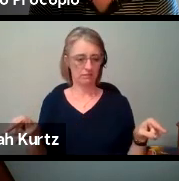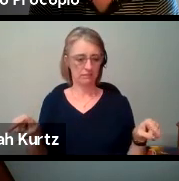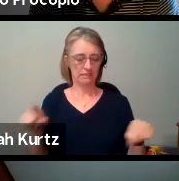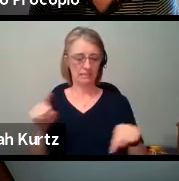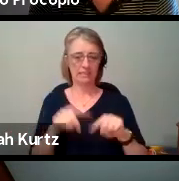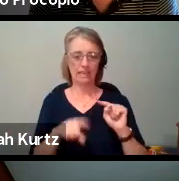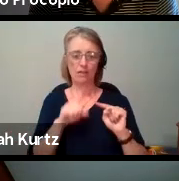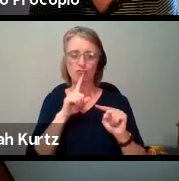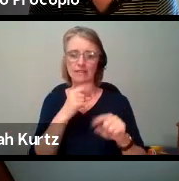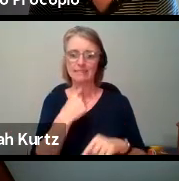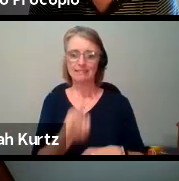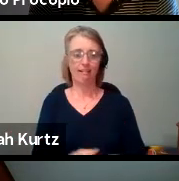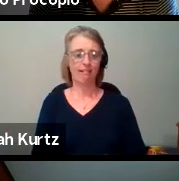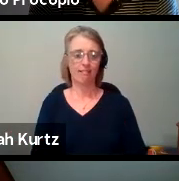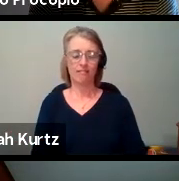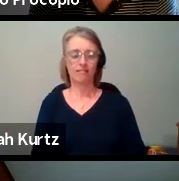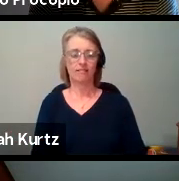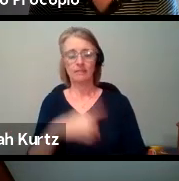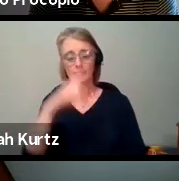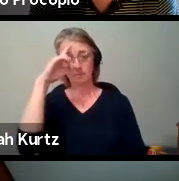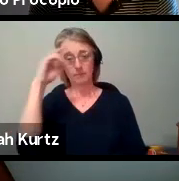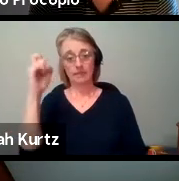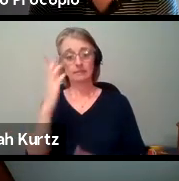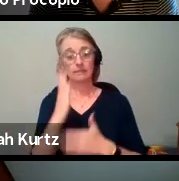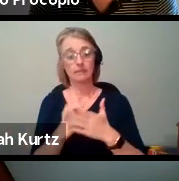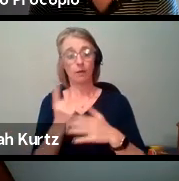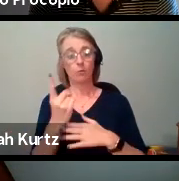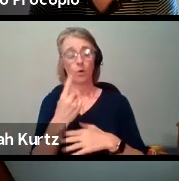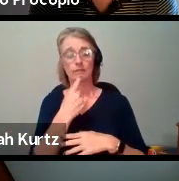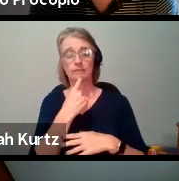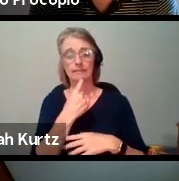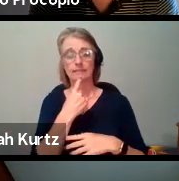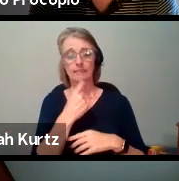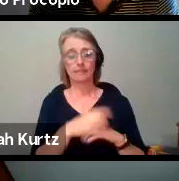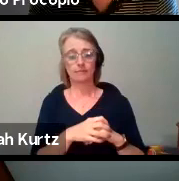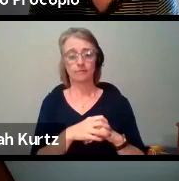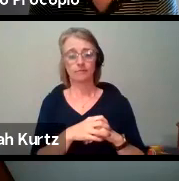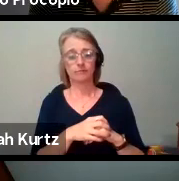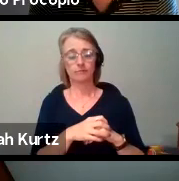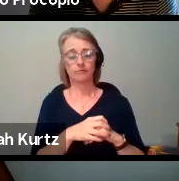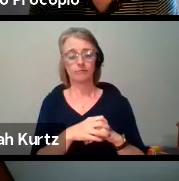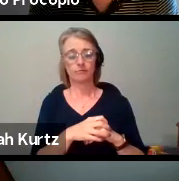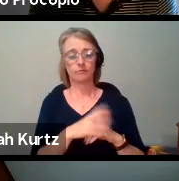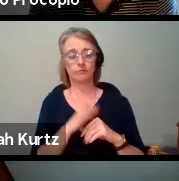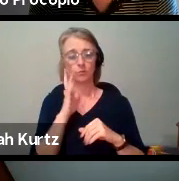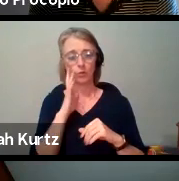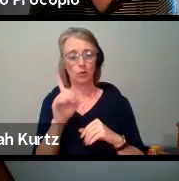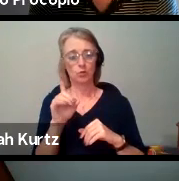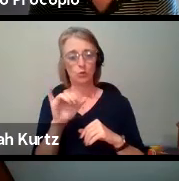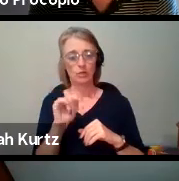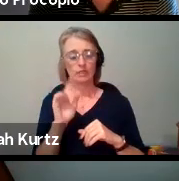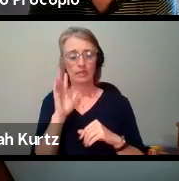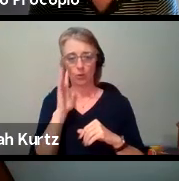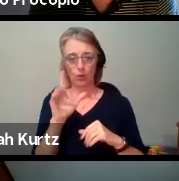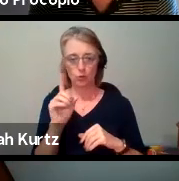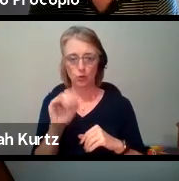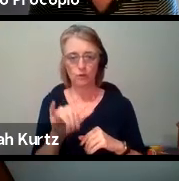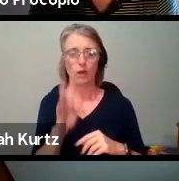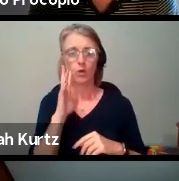tell you. It is because someone said he is going to do that. He is going to do